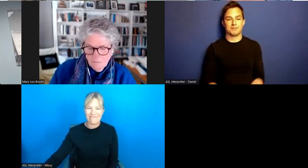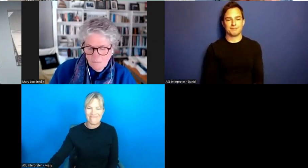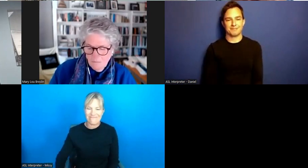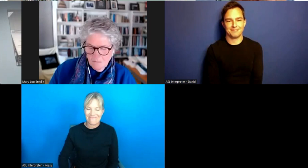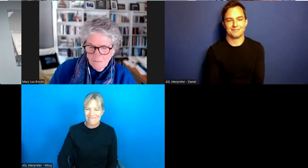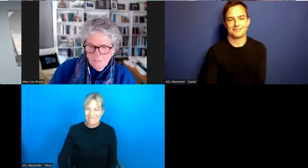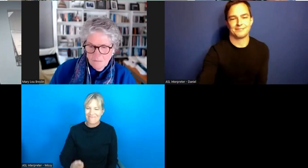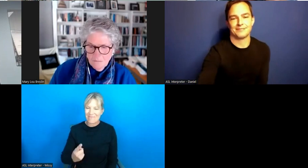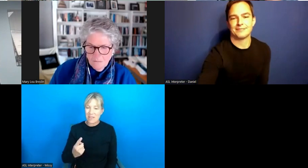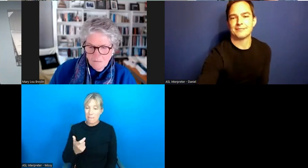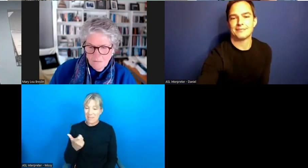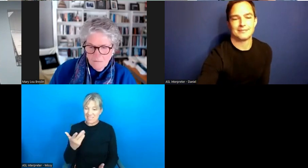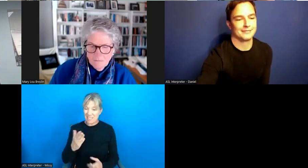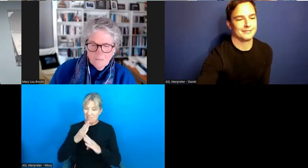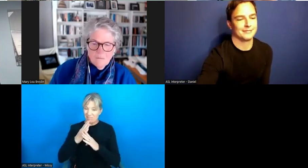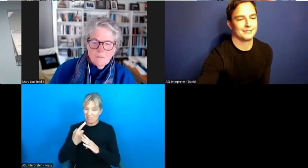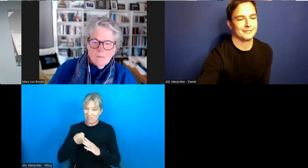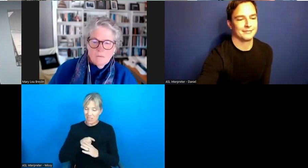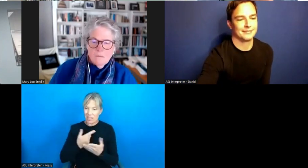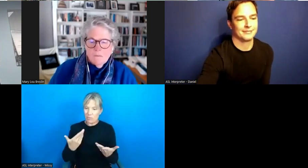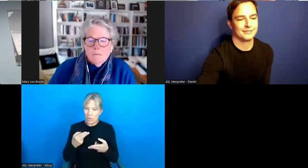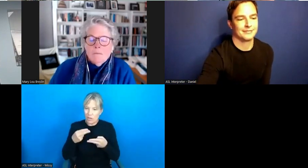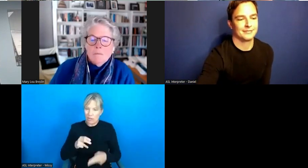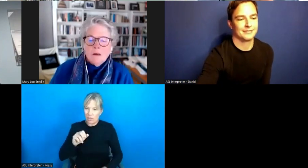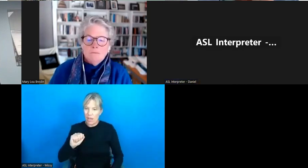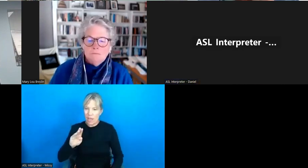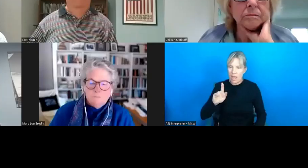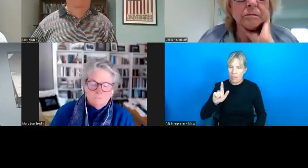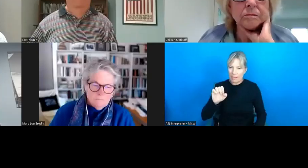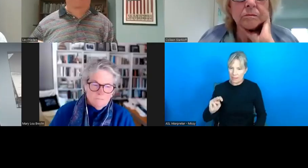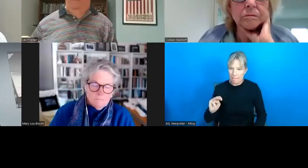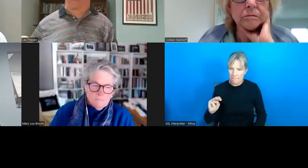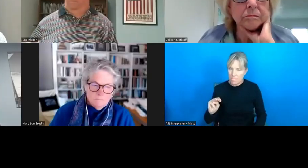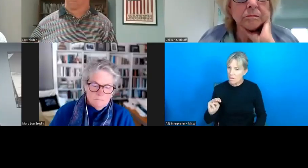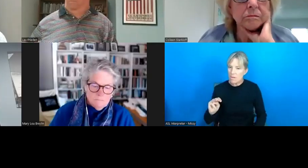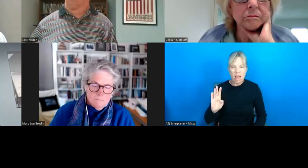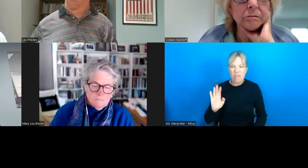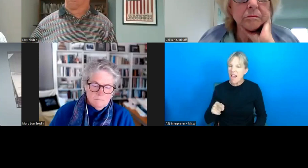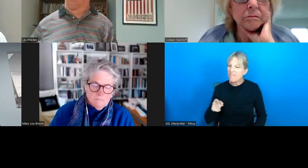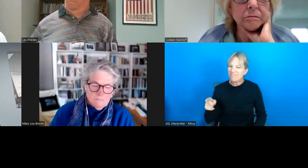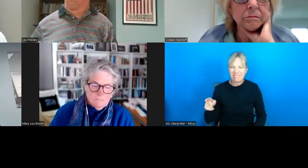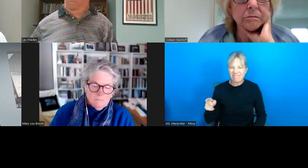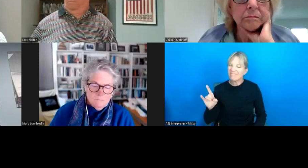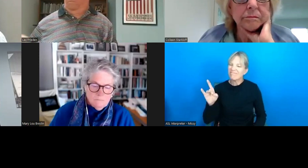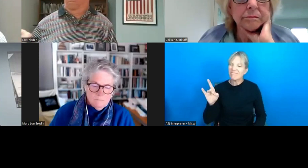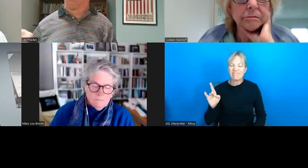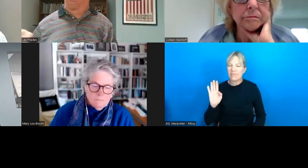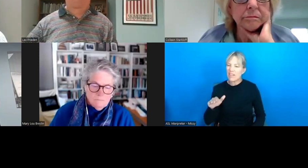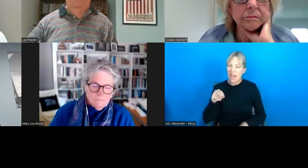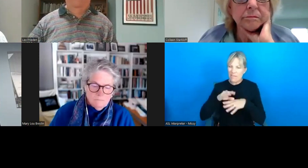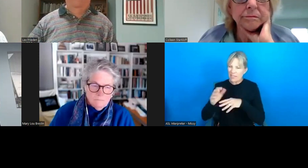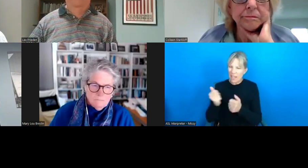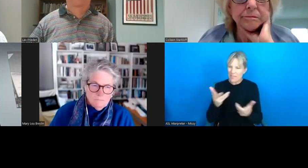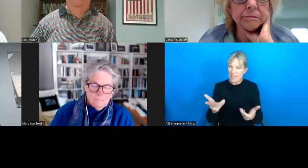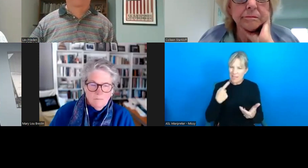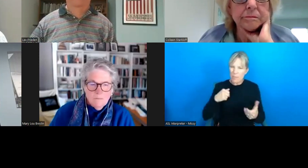hindering us right now is ableism. And it affects everything that